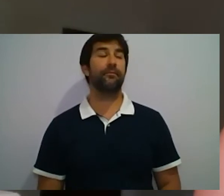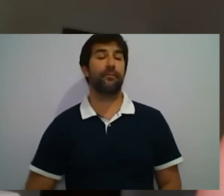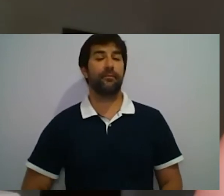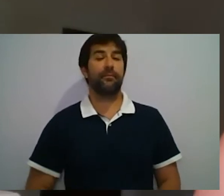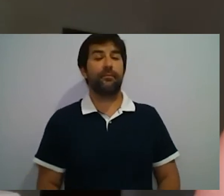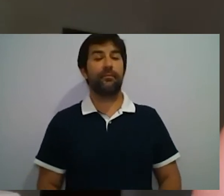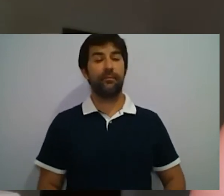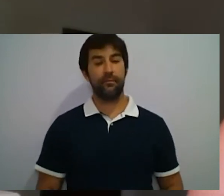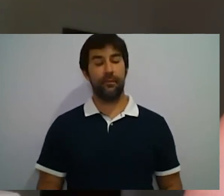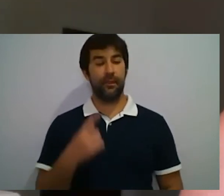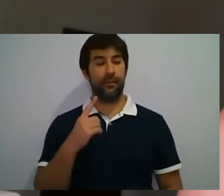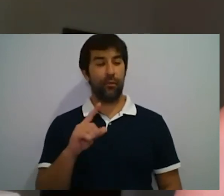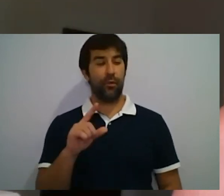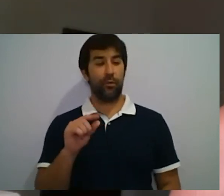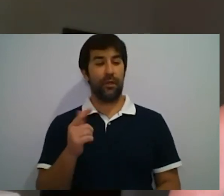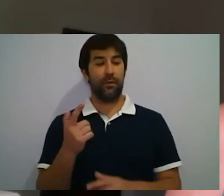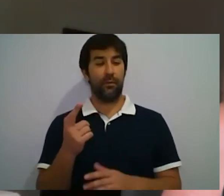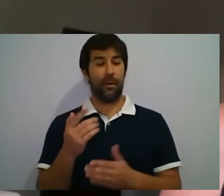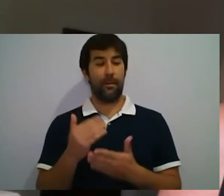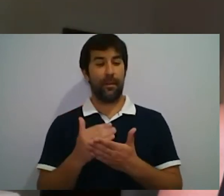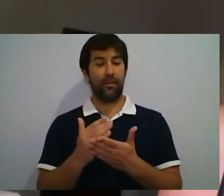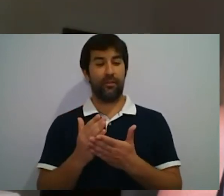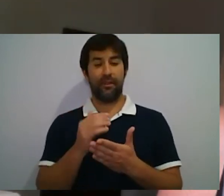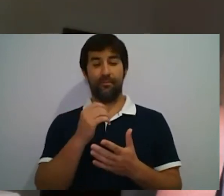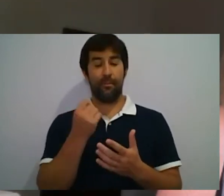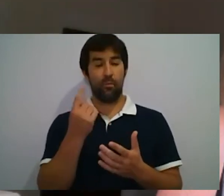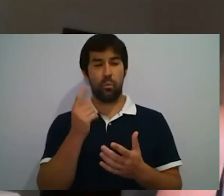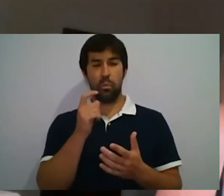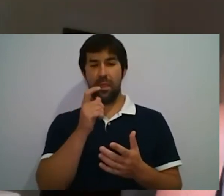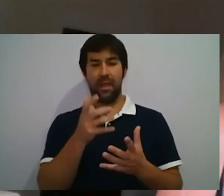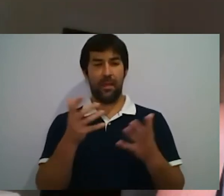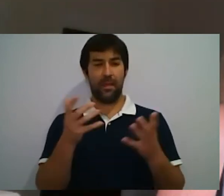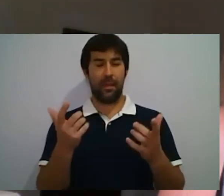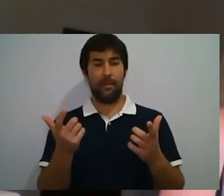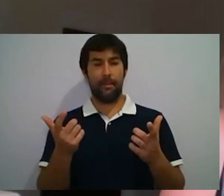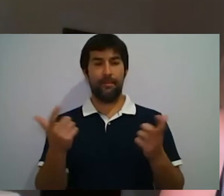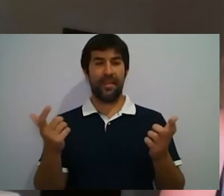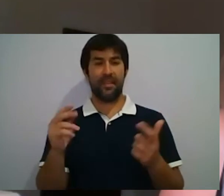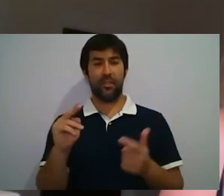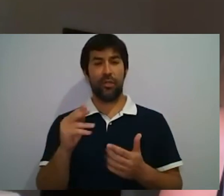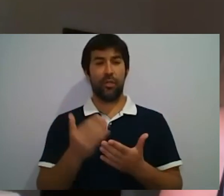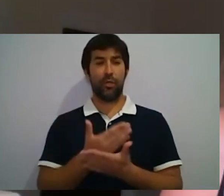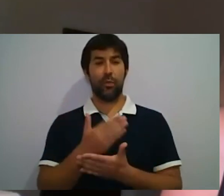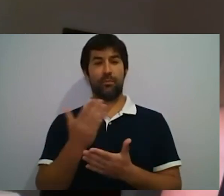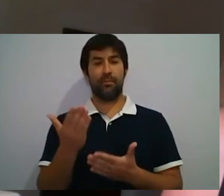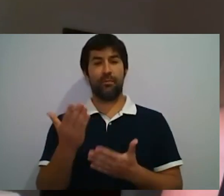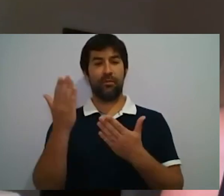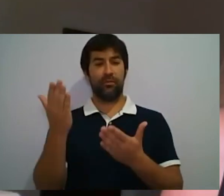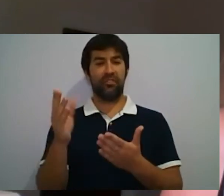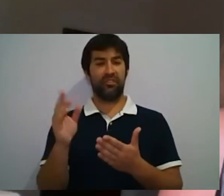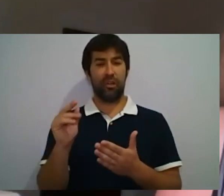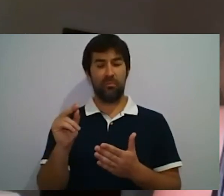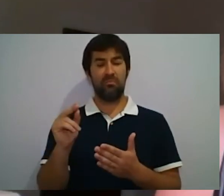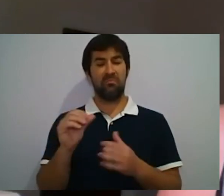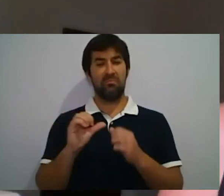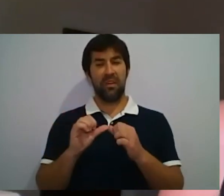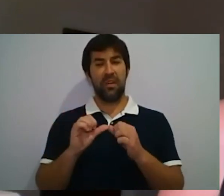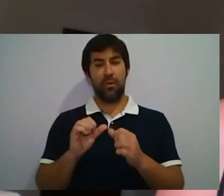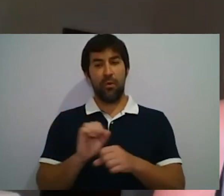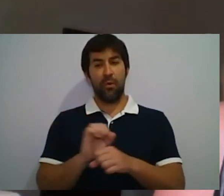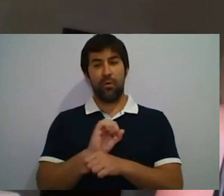have a series of federal and state funded projects. And so these are our favorite projects, not personally, but from a